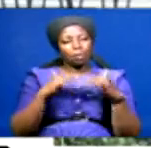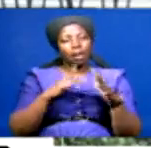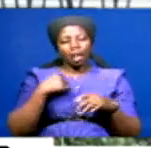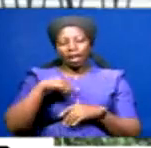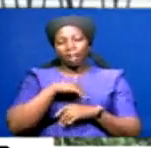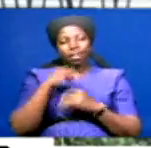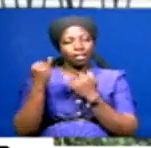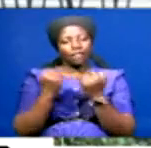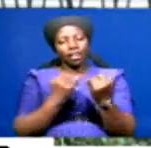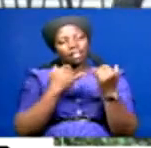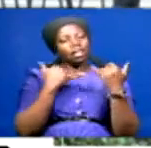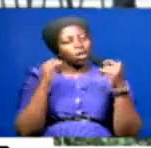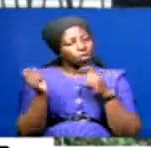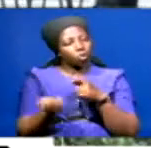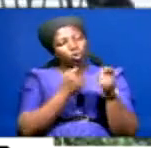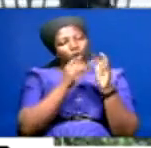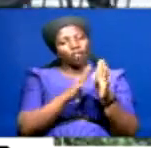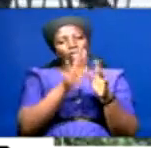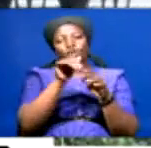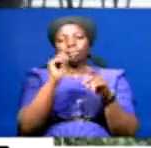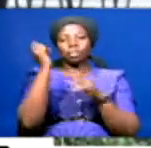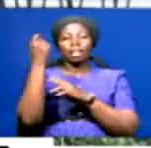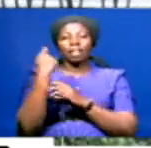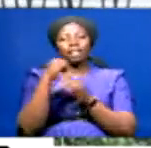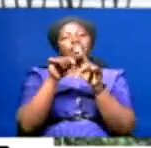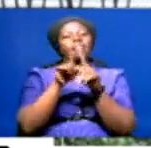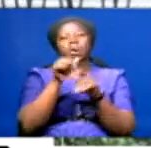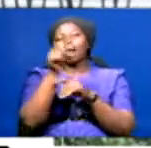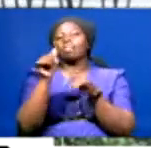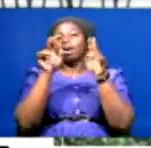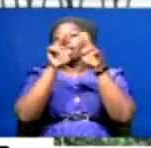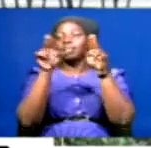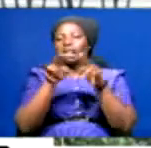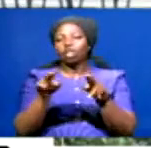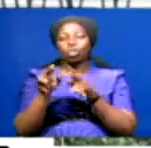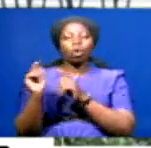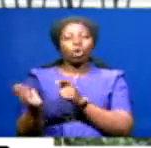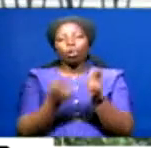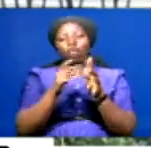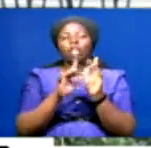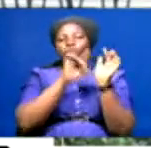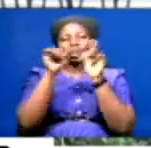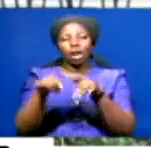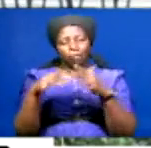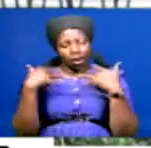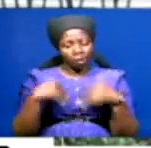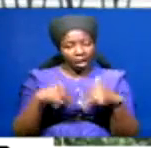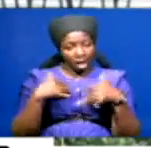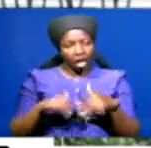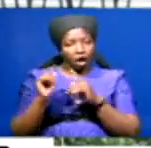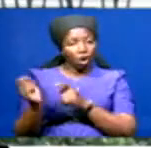golfers from all around Kenya and even some international golfers to come and play in the competition. Golf is a